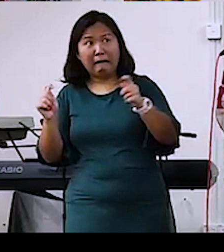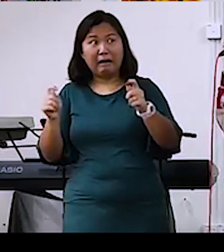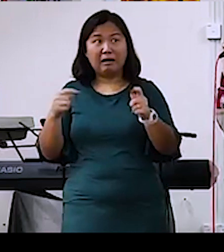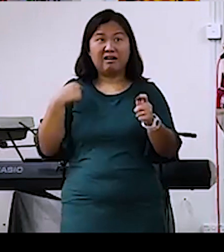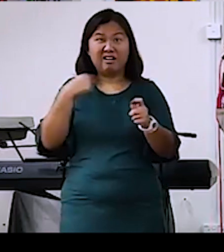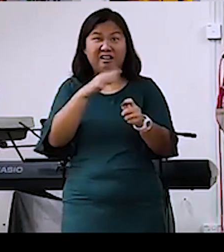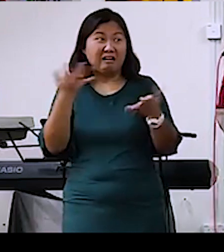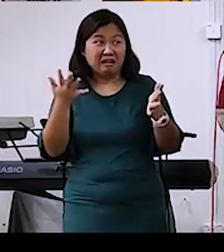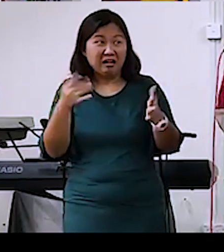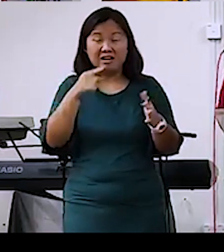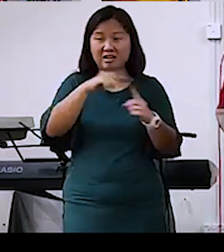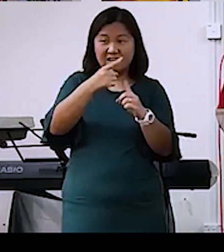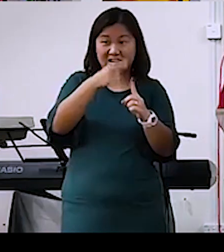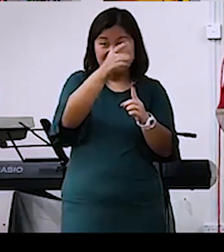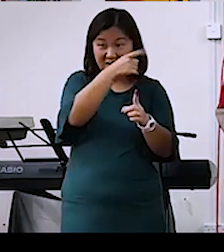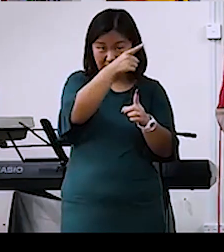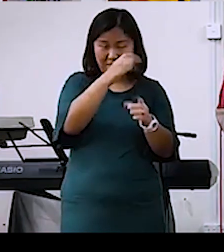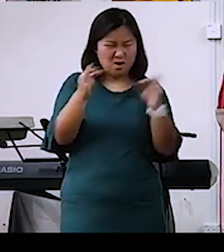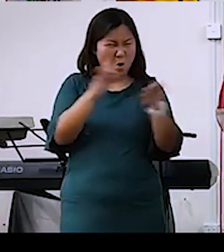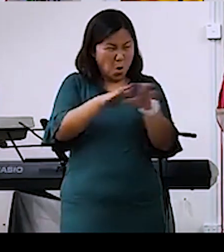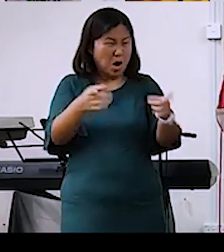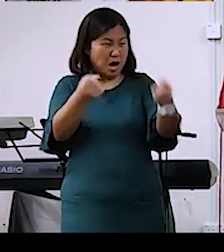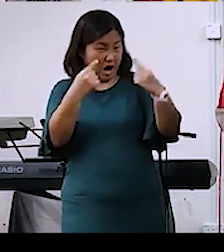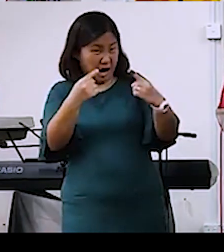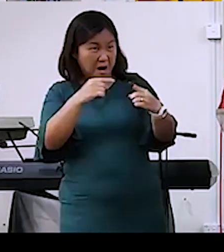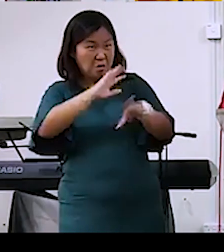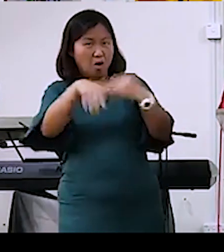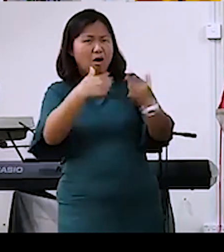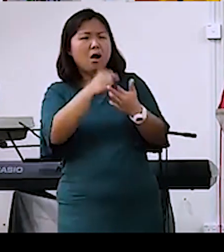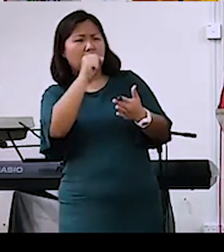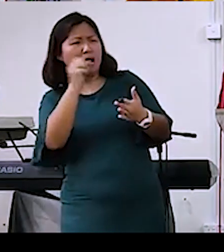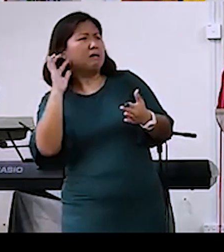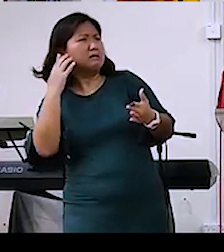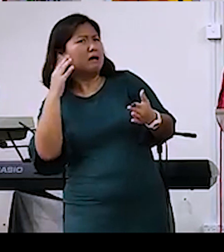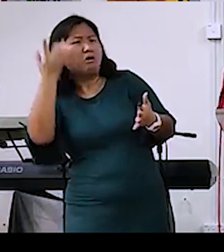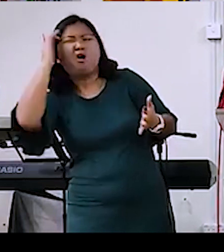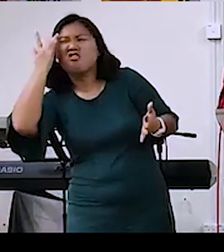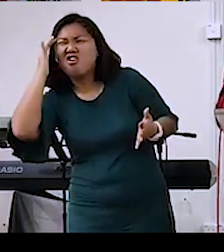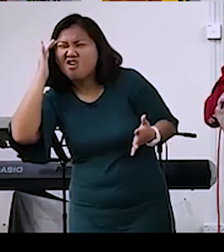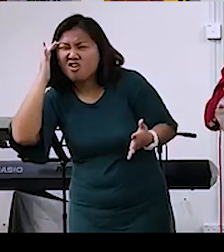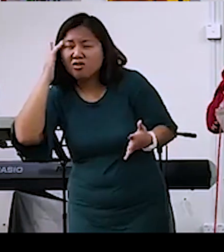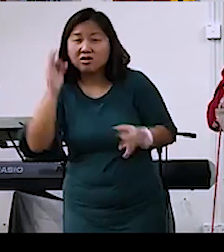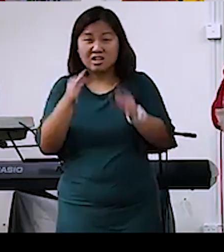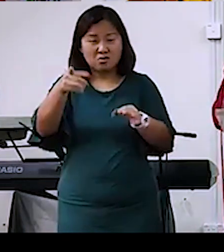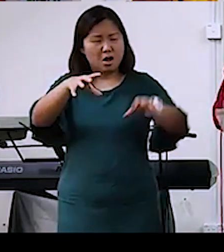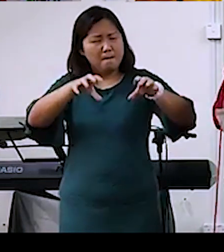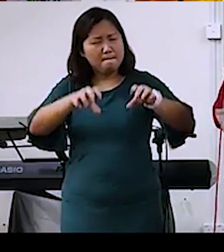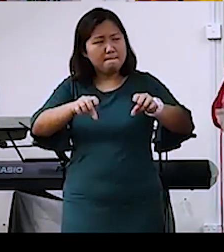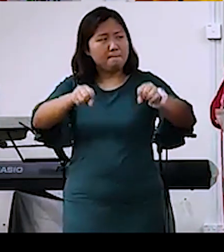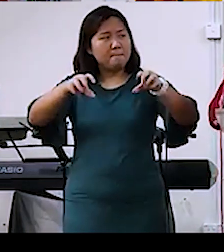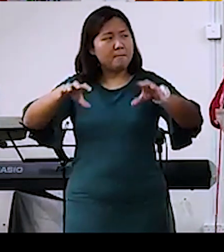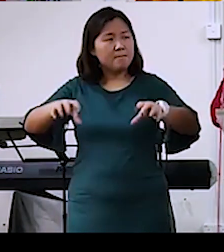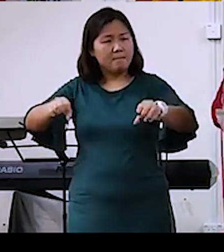For real. For real. You know, so every gift that God has given us, massage is a gift you can massage.